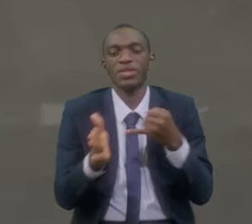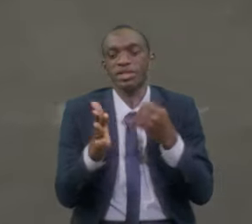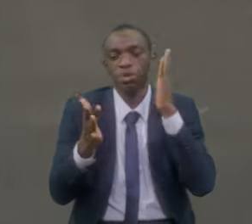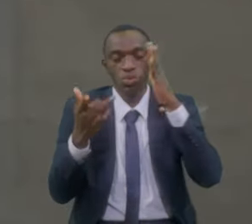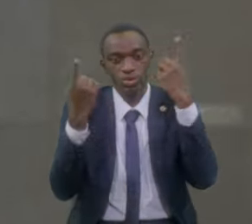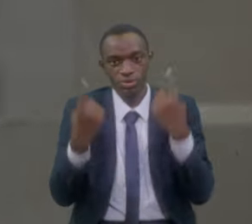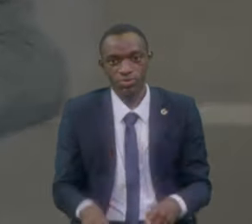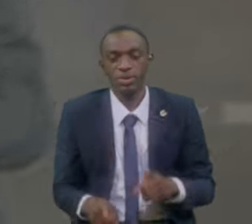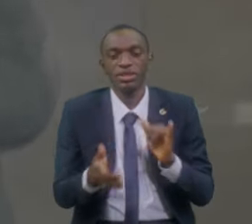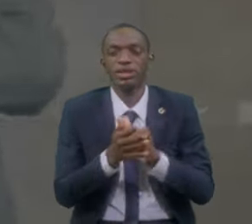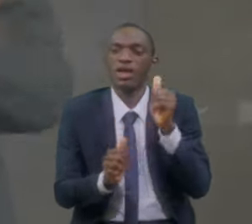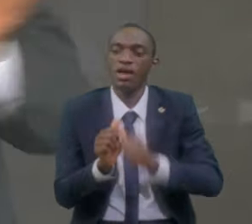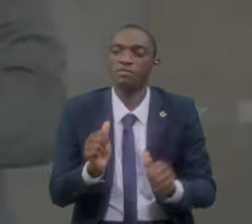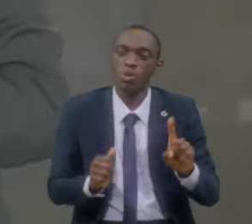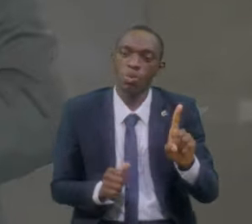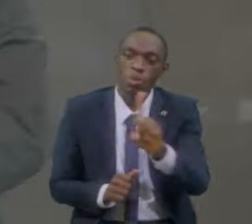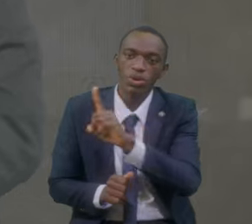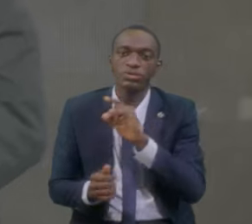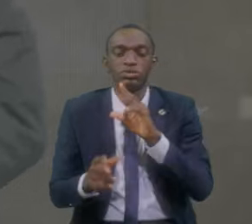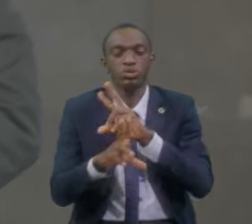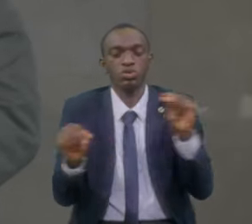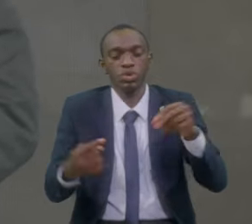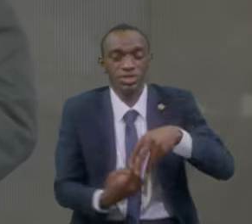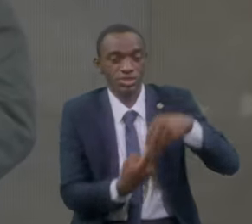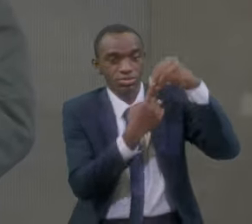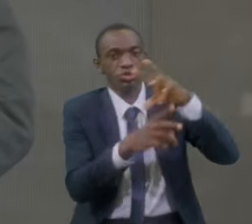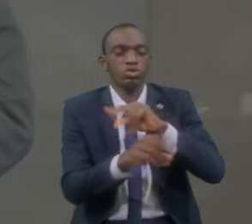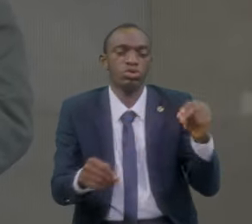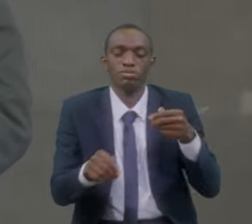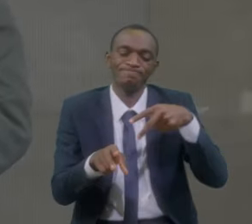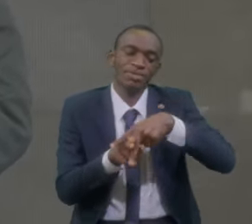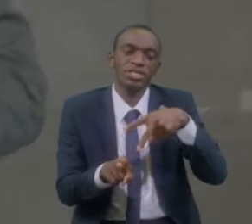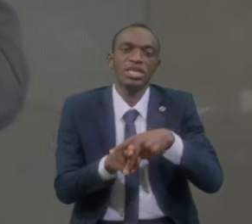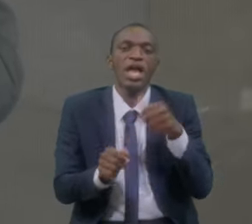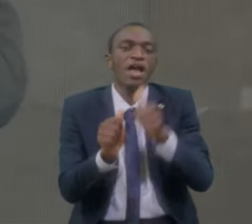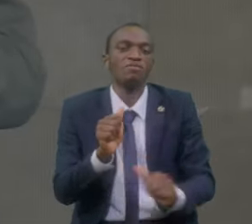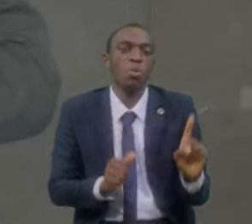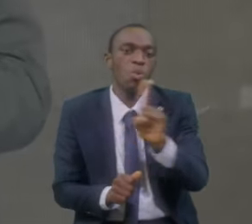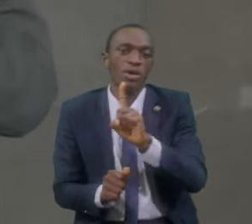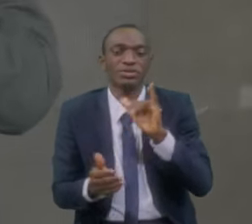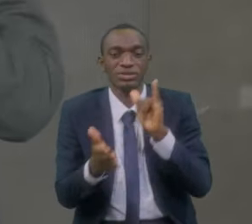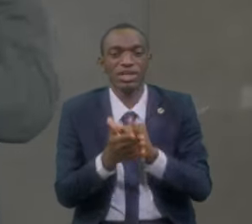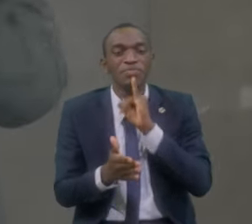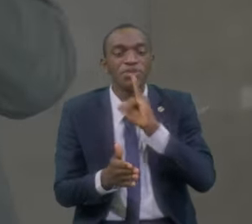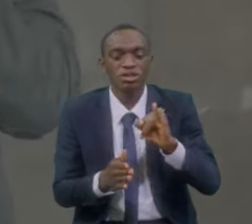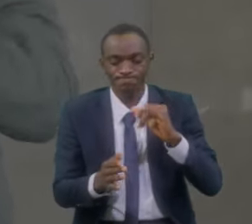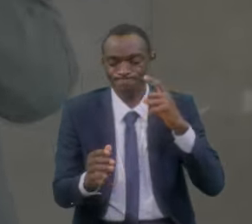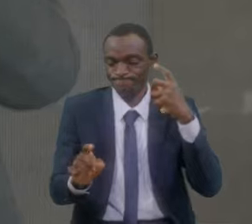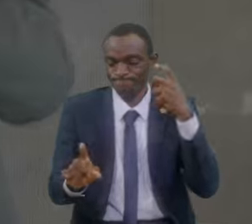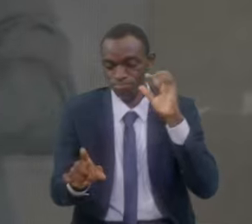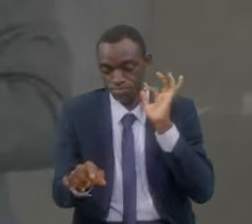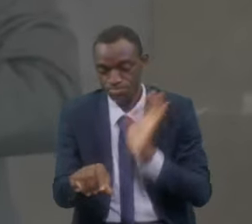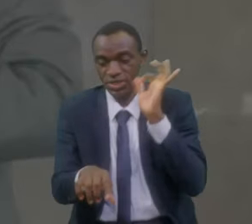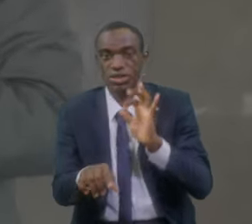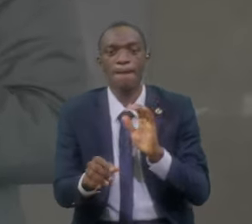no exception, no partiality, everyone that is beaten, when he looketh